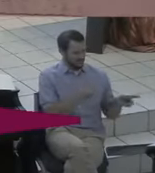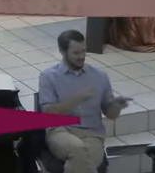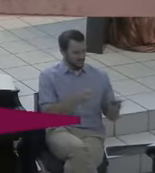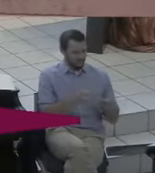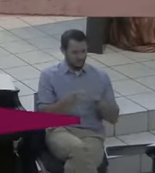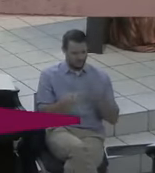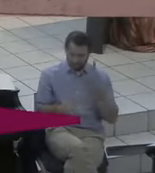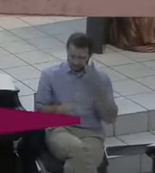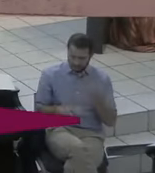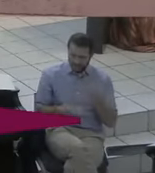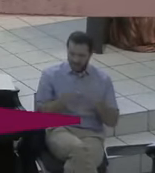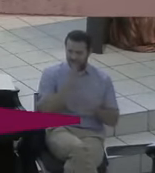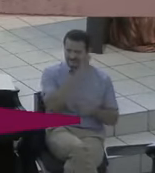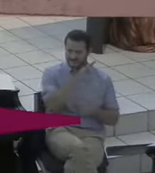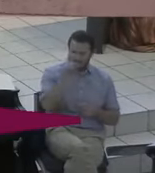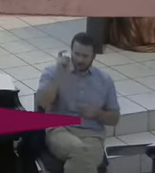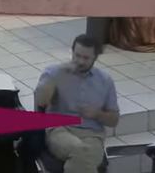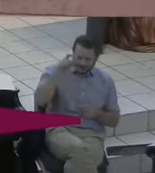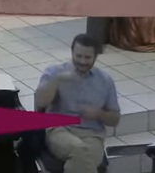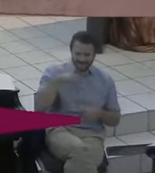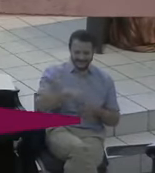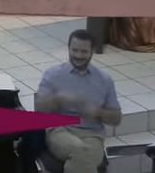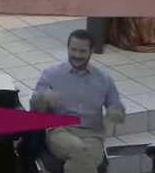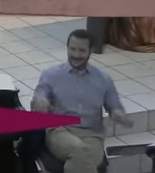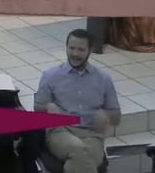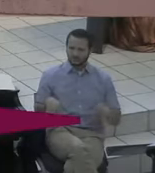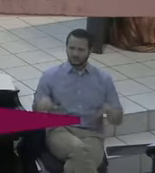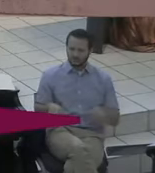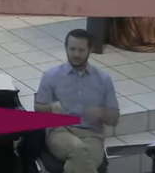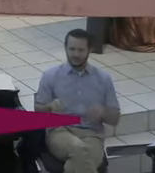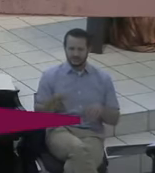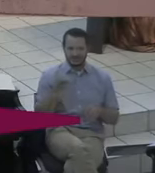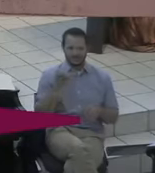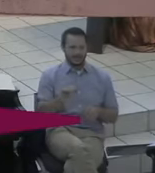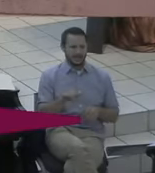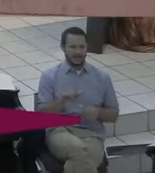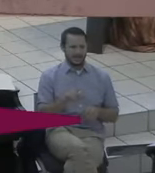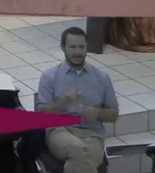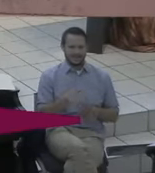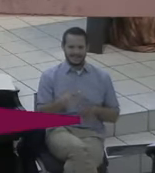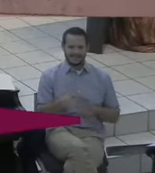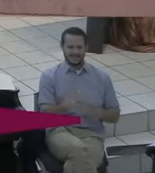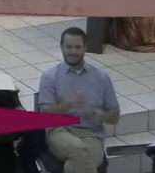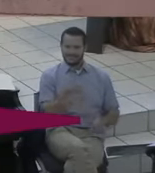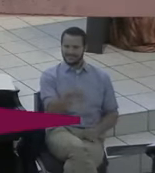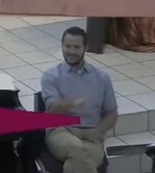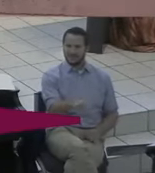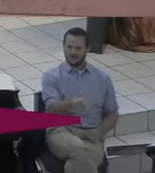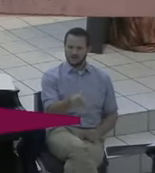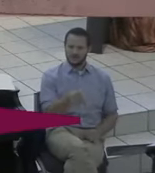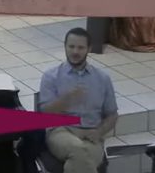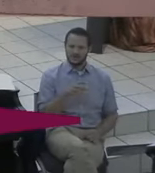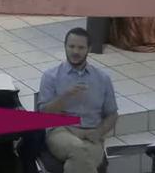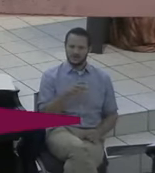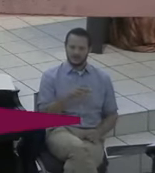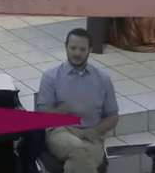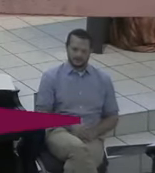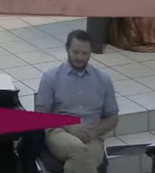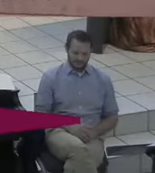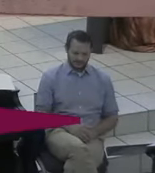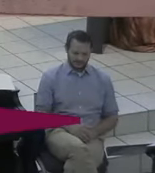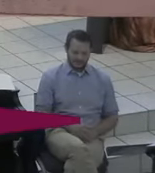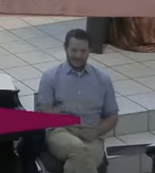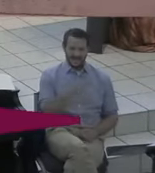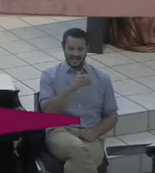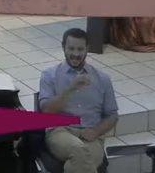saw where his wisdom in action was leading. And where was it leading? It was leading to